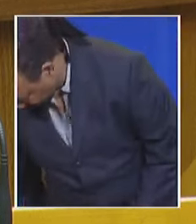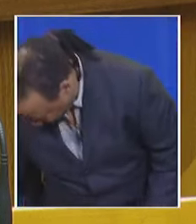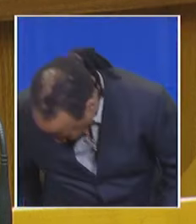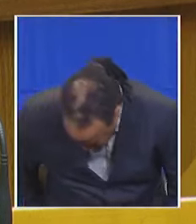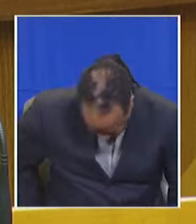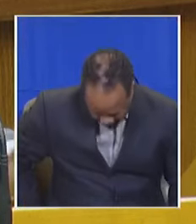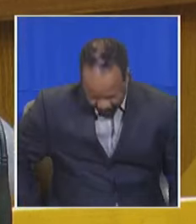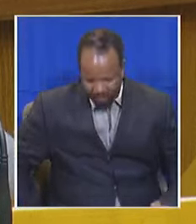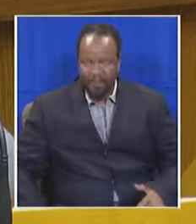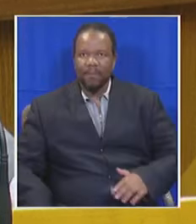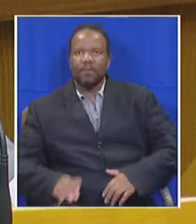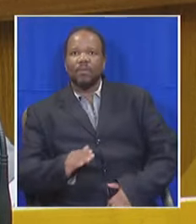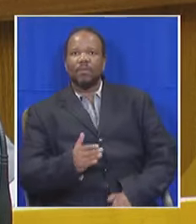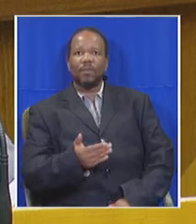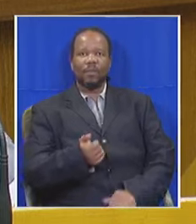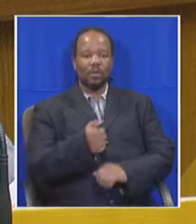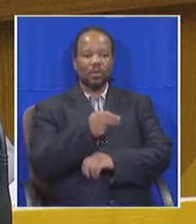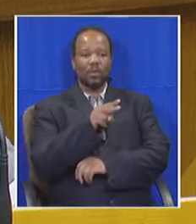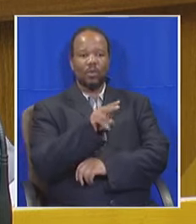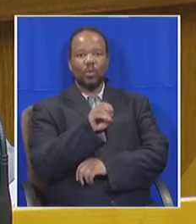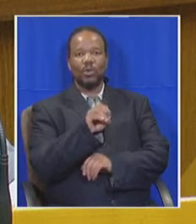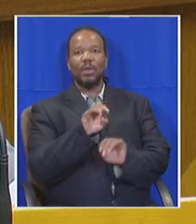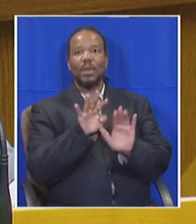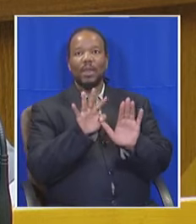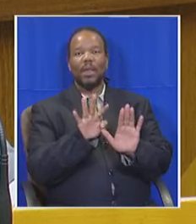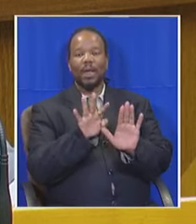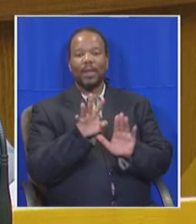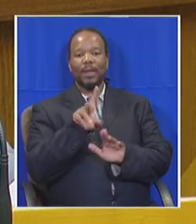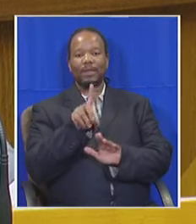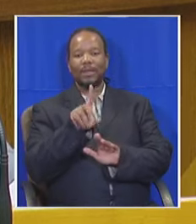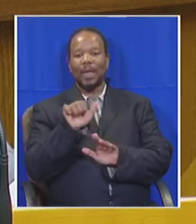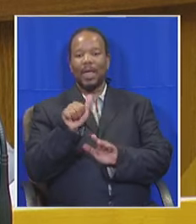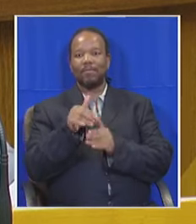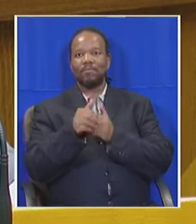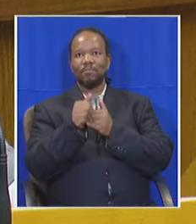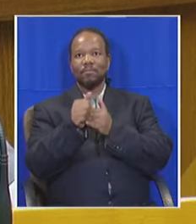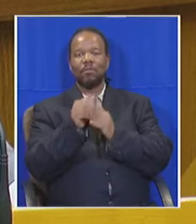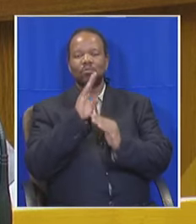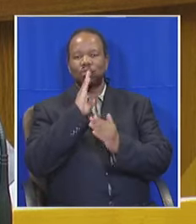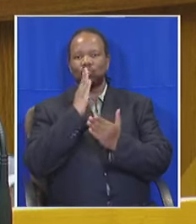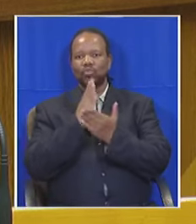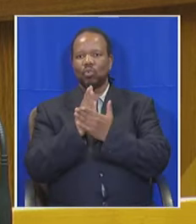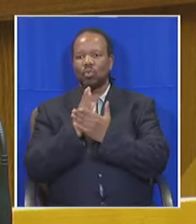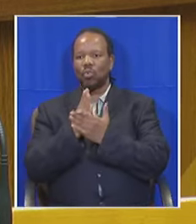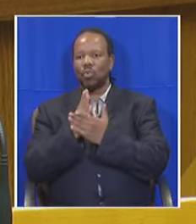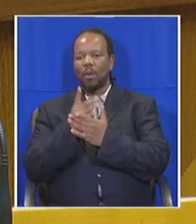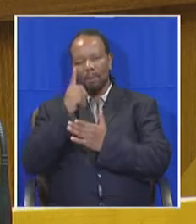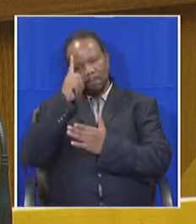A DA-led government in 2019 is surely the best hope for true empowerment of young black South Africans.